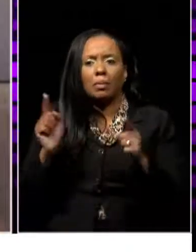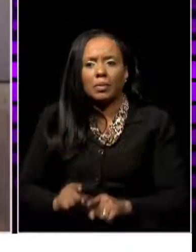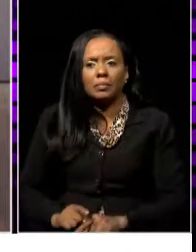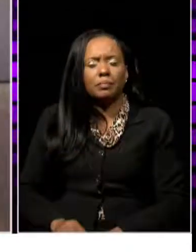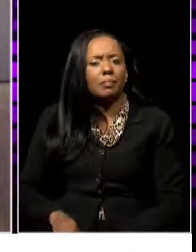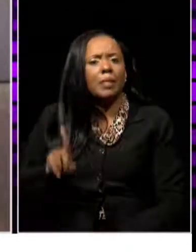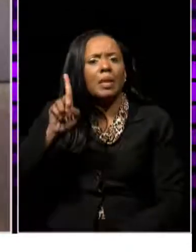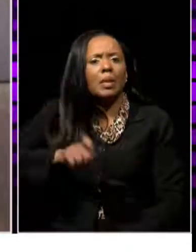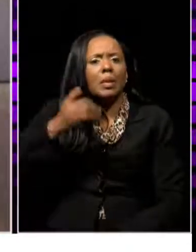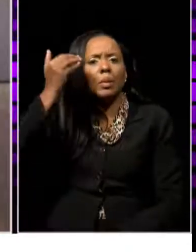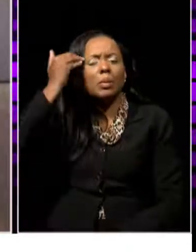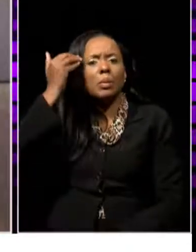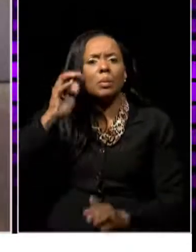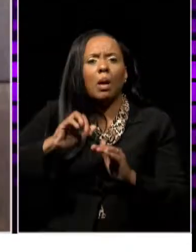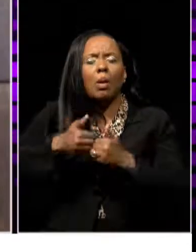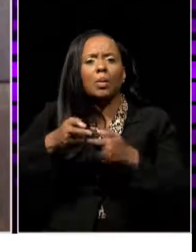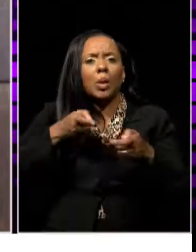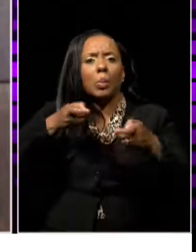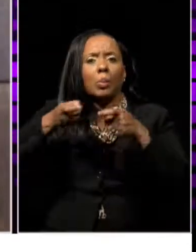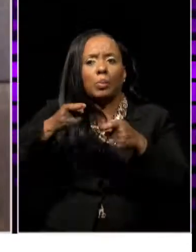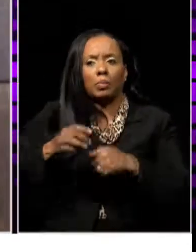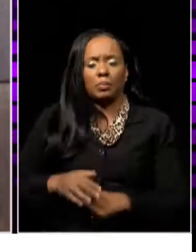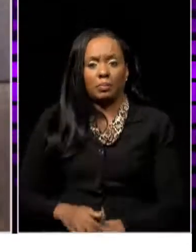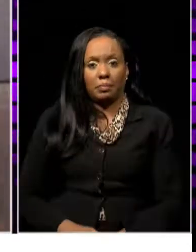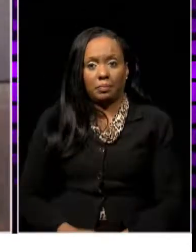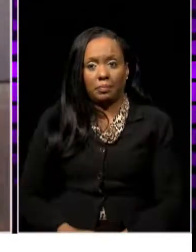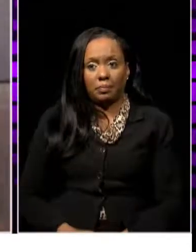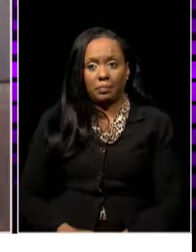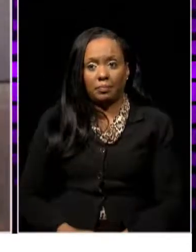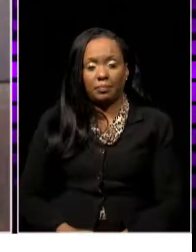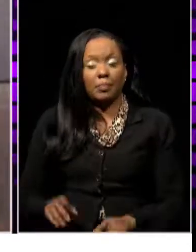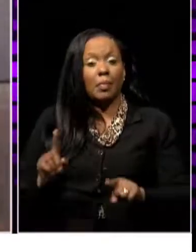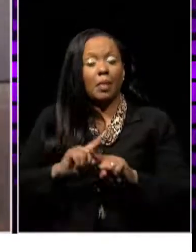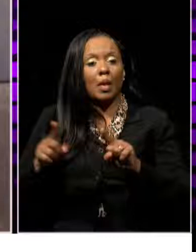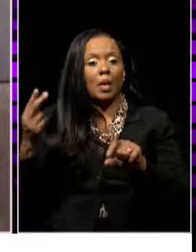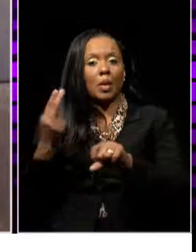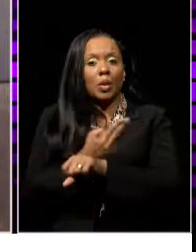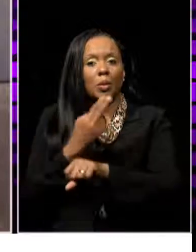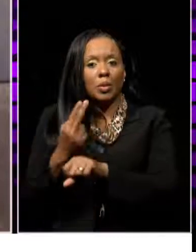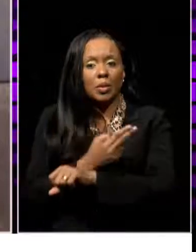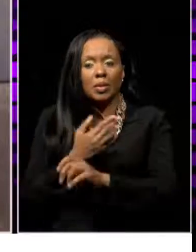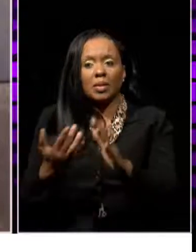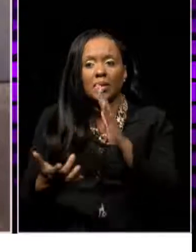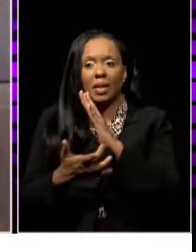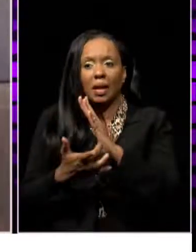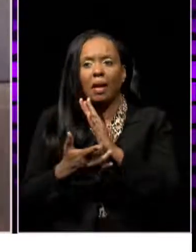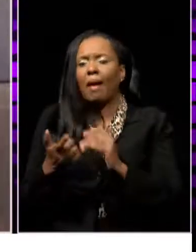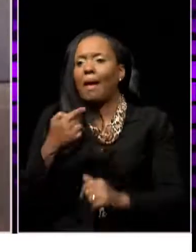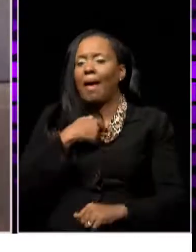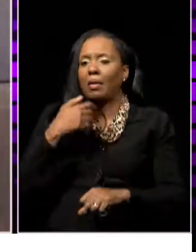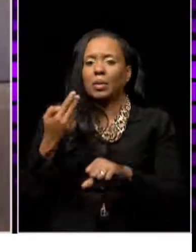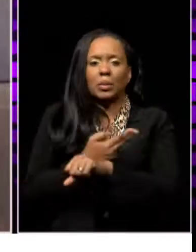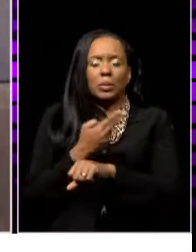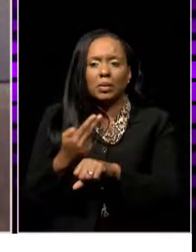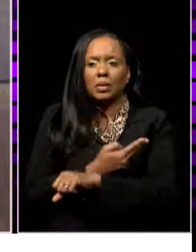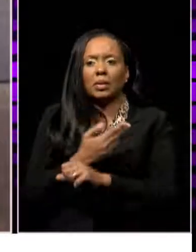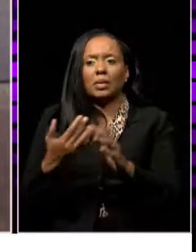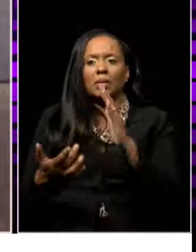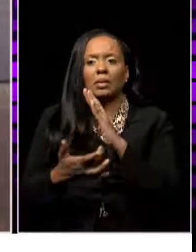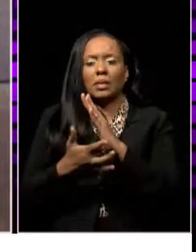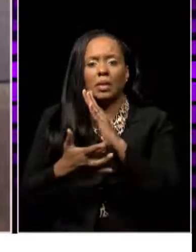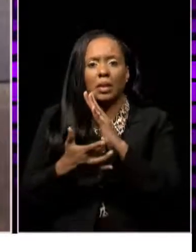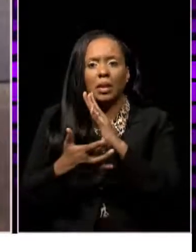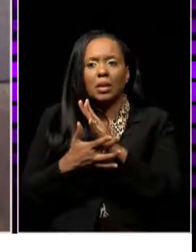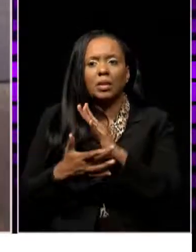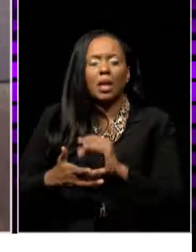cope. Now, in terms of the use of technology, I can tell you this. I was using technology in the classroom before with the videos and